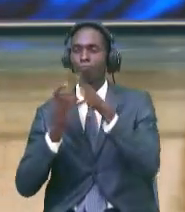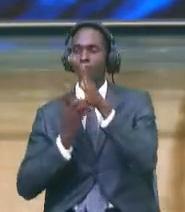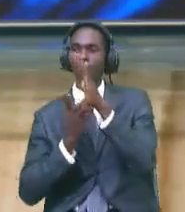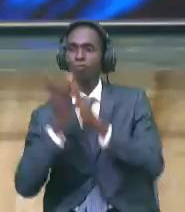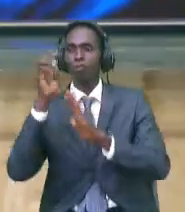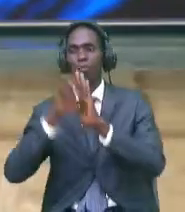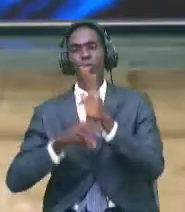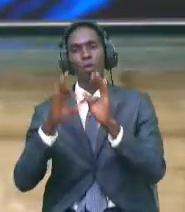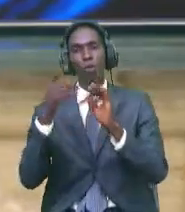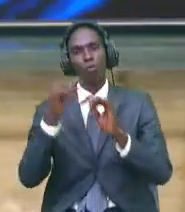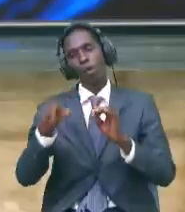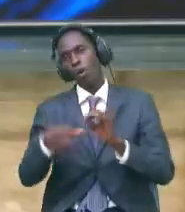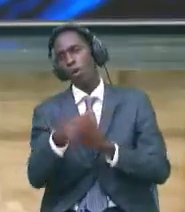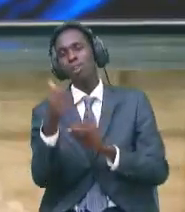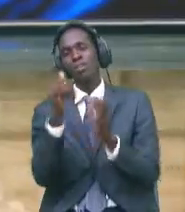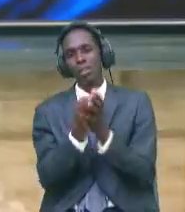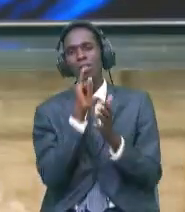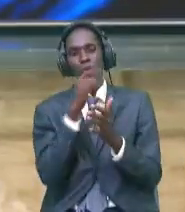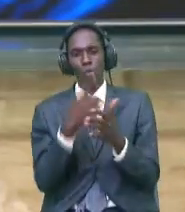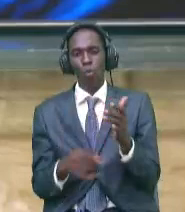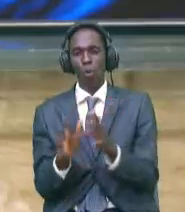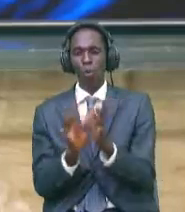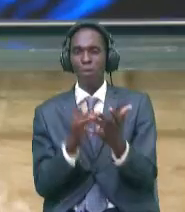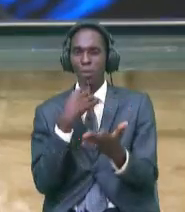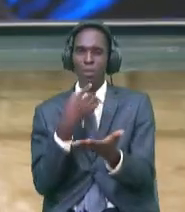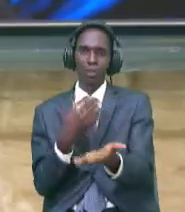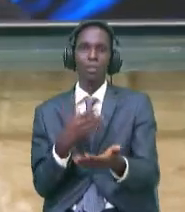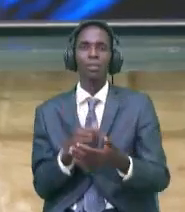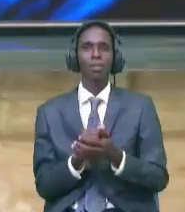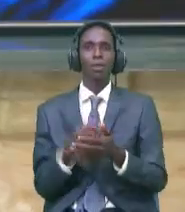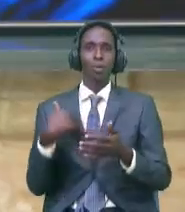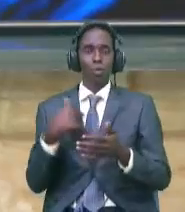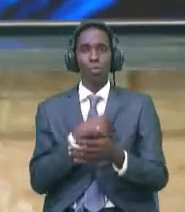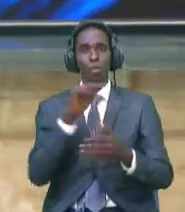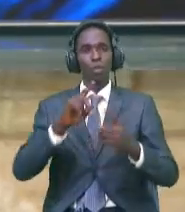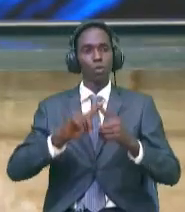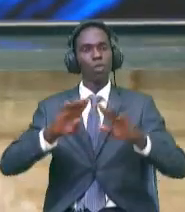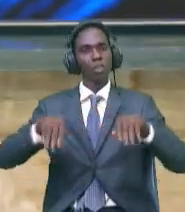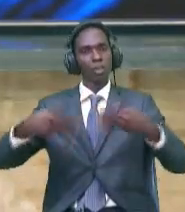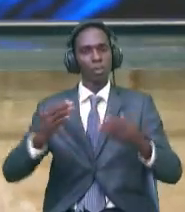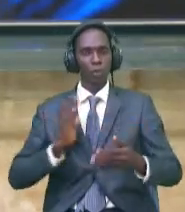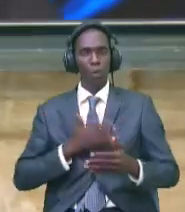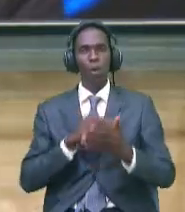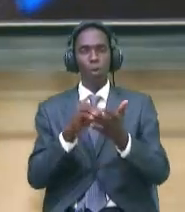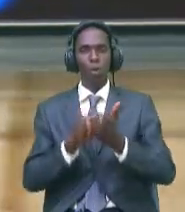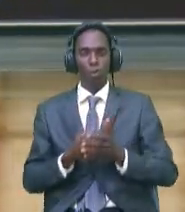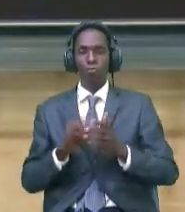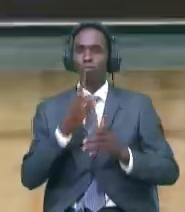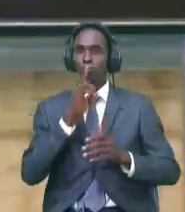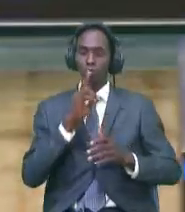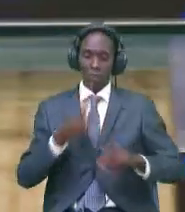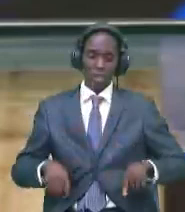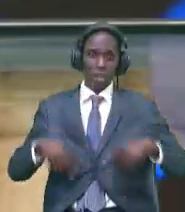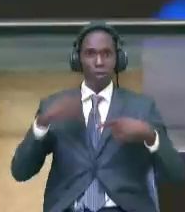of the brethren, that's what he's talking about. Well, to lay down our very lives for the brethren. In verse